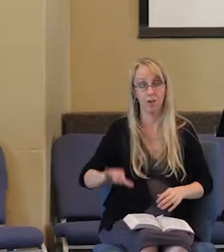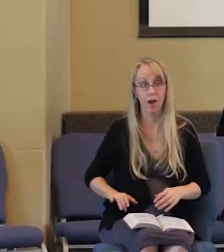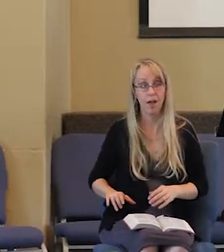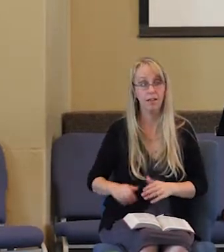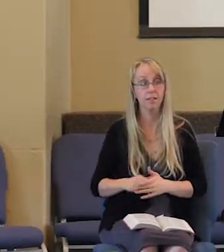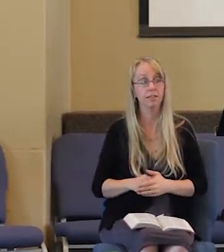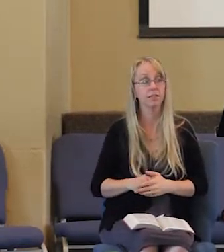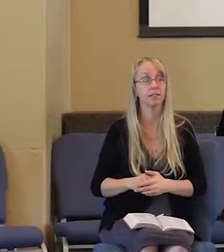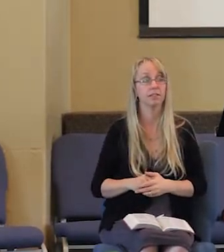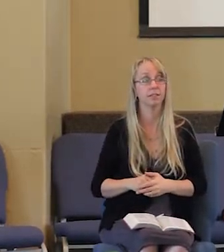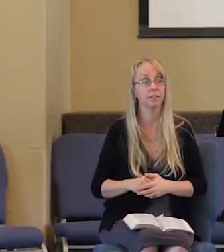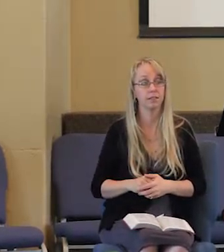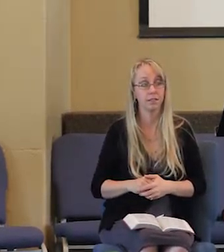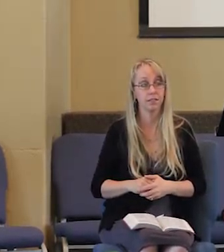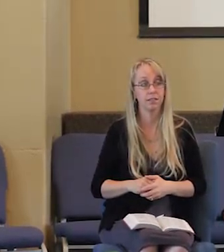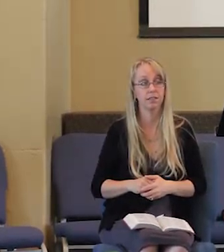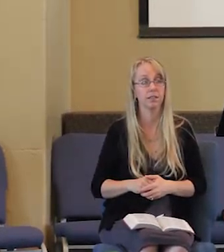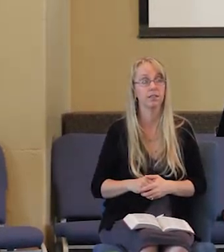of Christ,